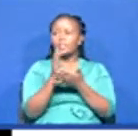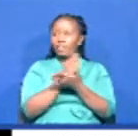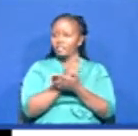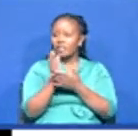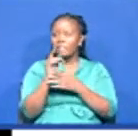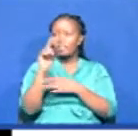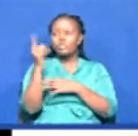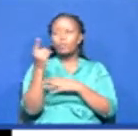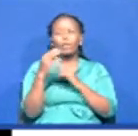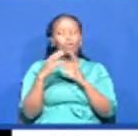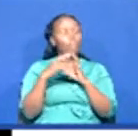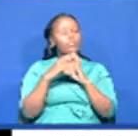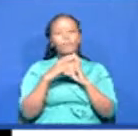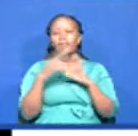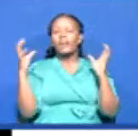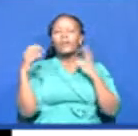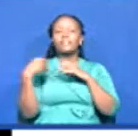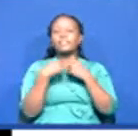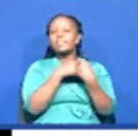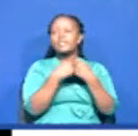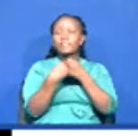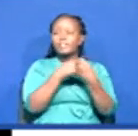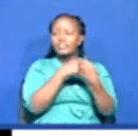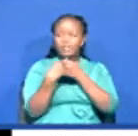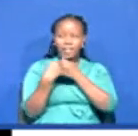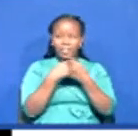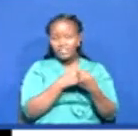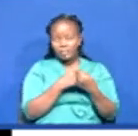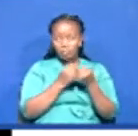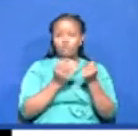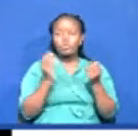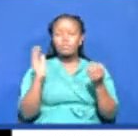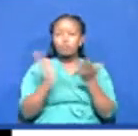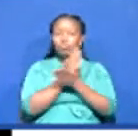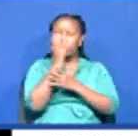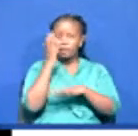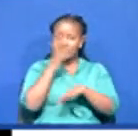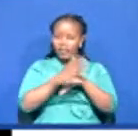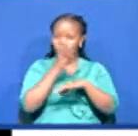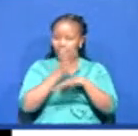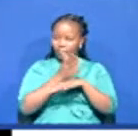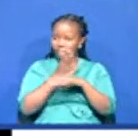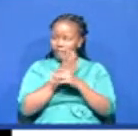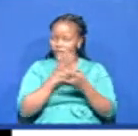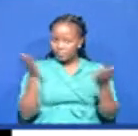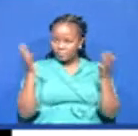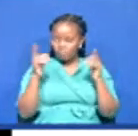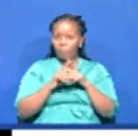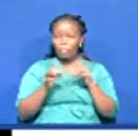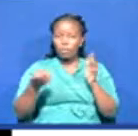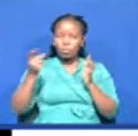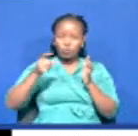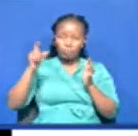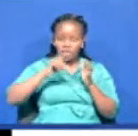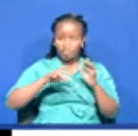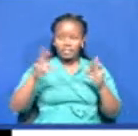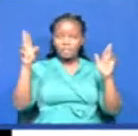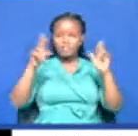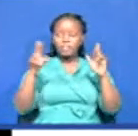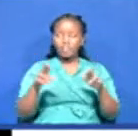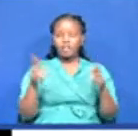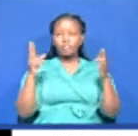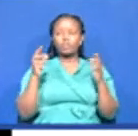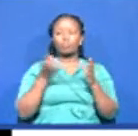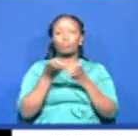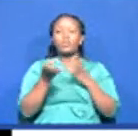largest challenges in combating counterfeit. Increased international trade, emerging markets is